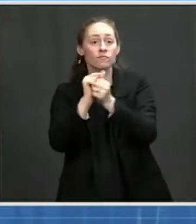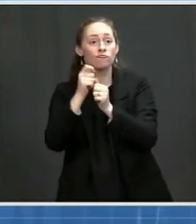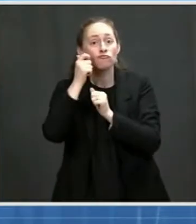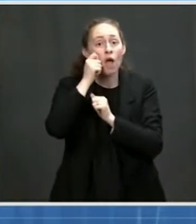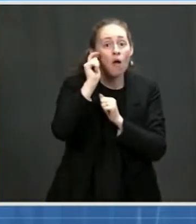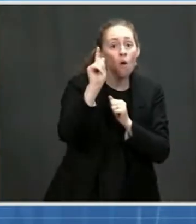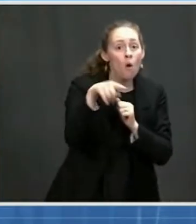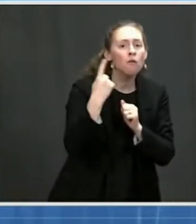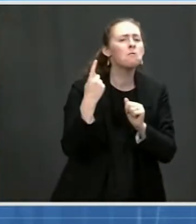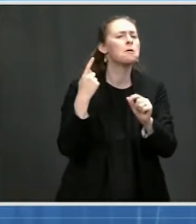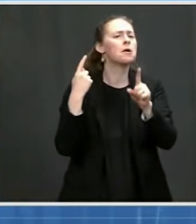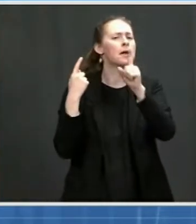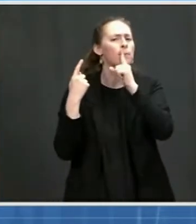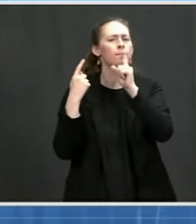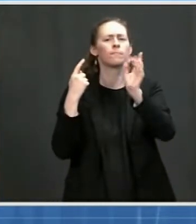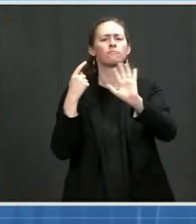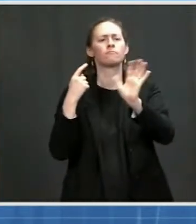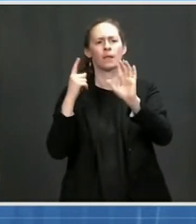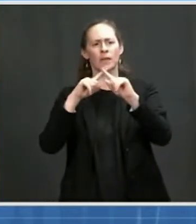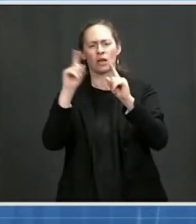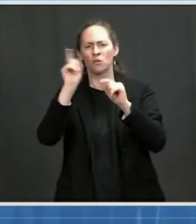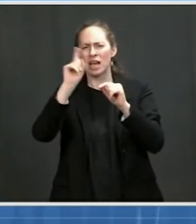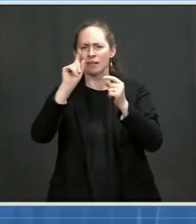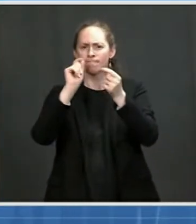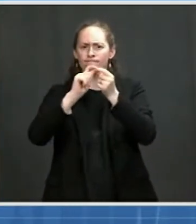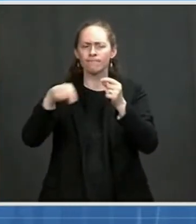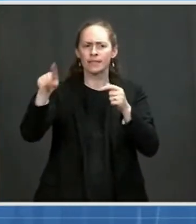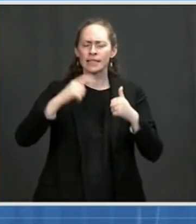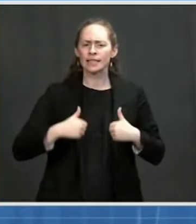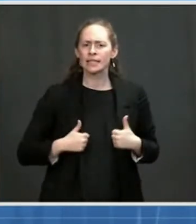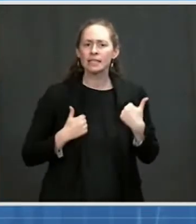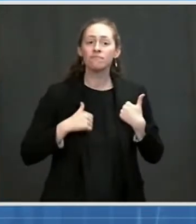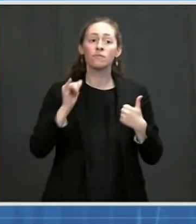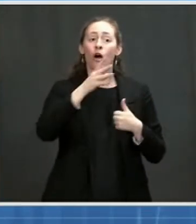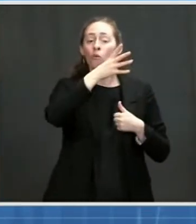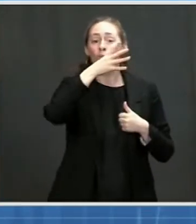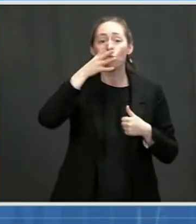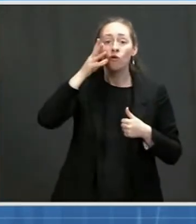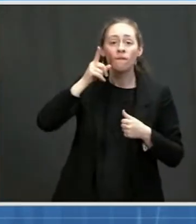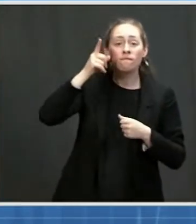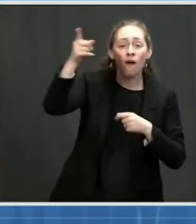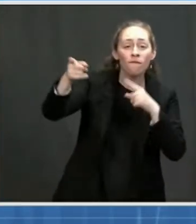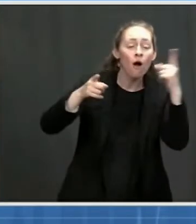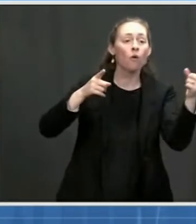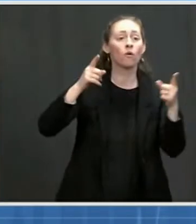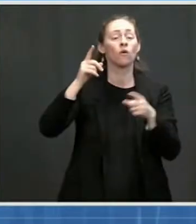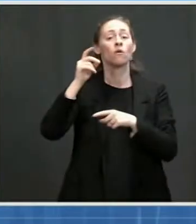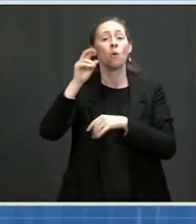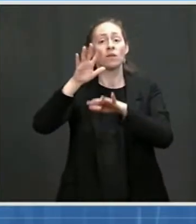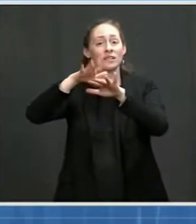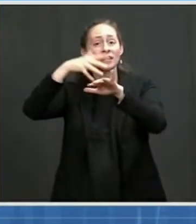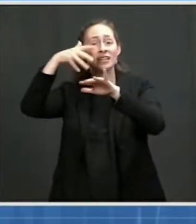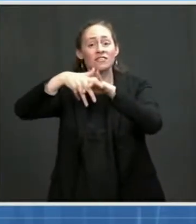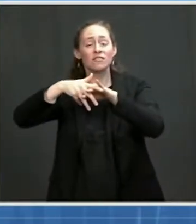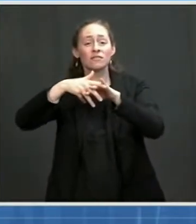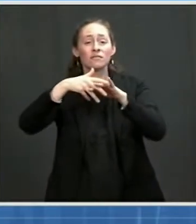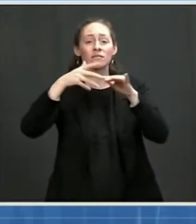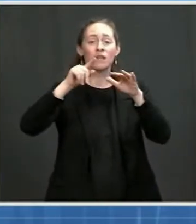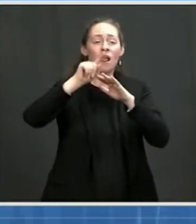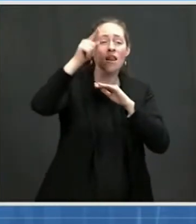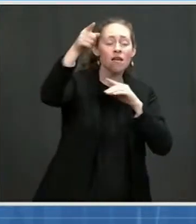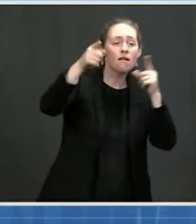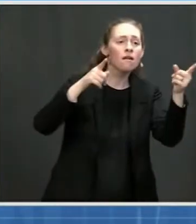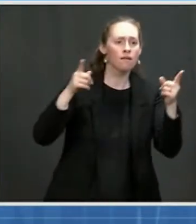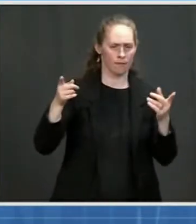about place, reaching rural frontier communities. We have to work to remedy data invisibility, the